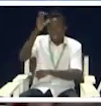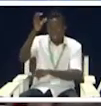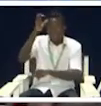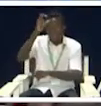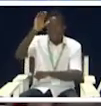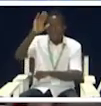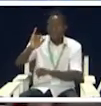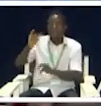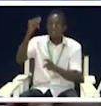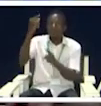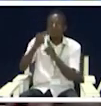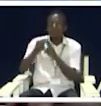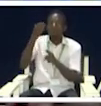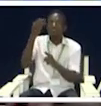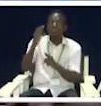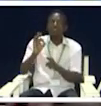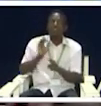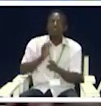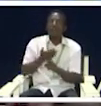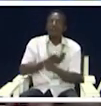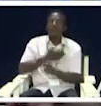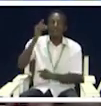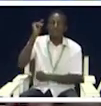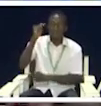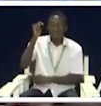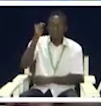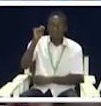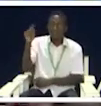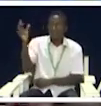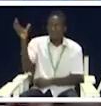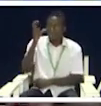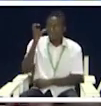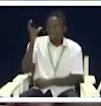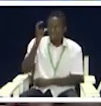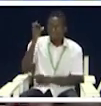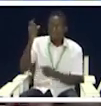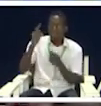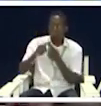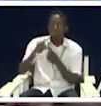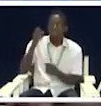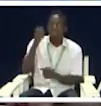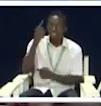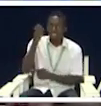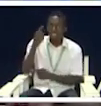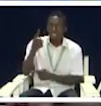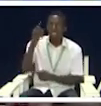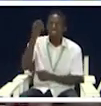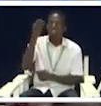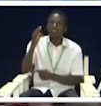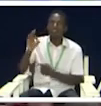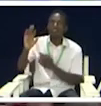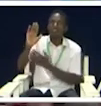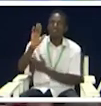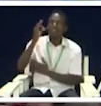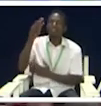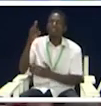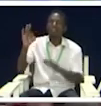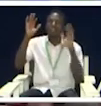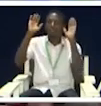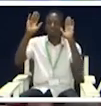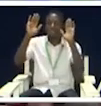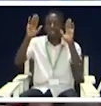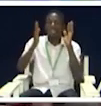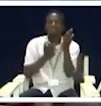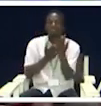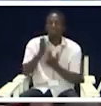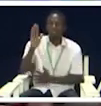words of our testimony. Let's listen to the weighty understanding of the God of wonders through our